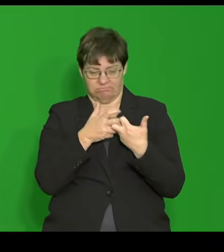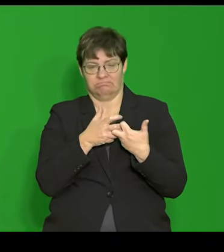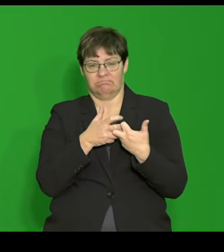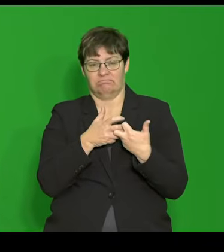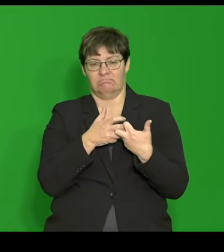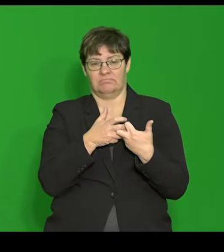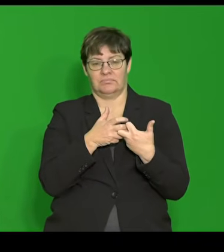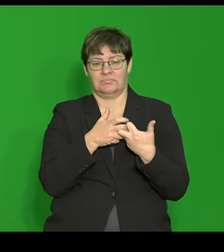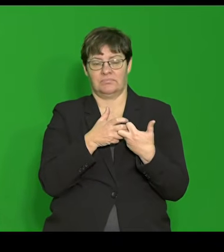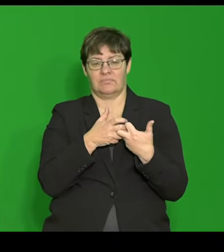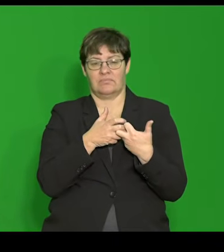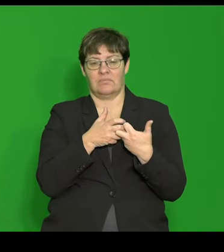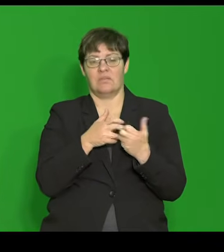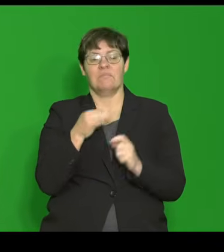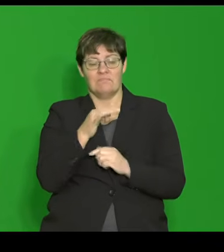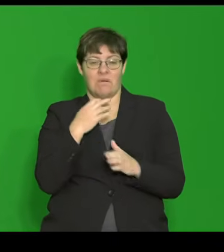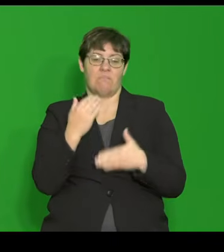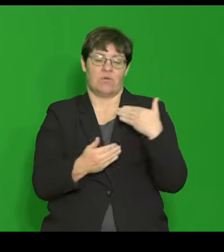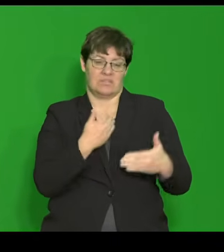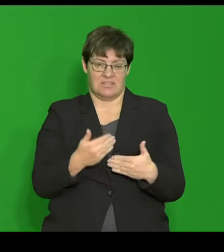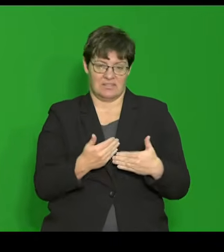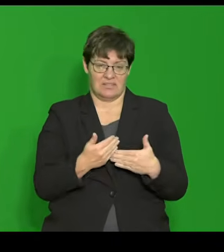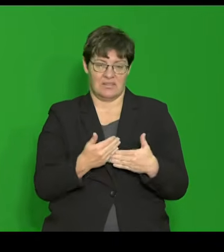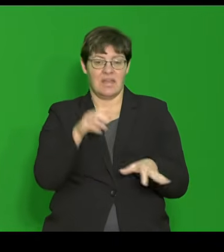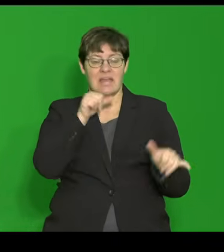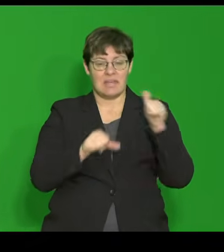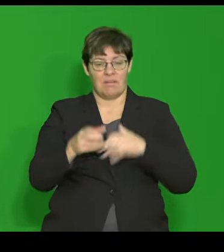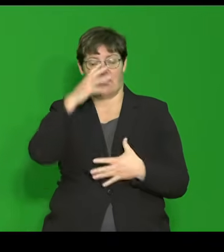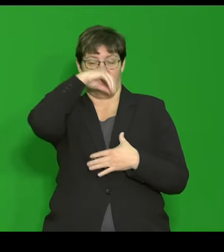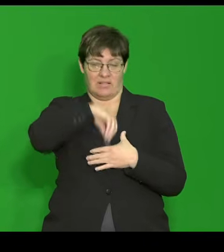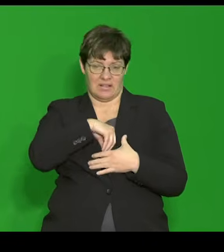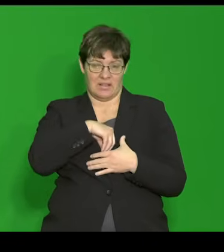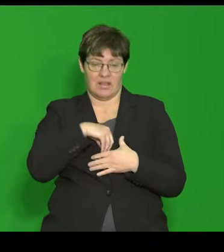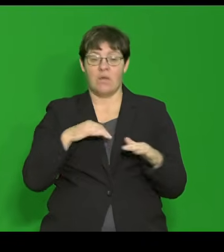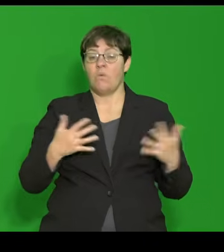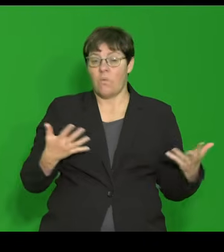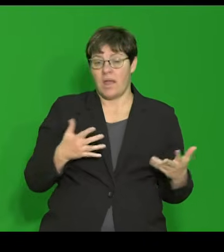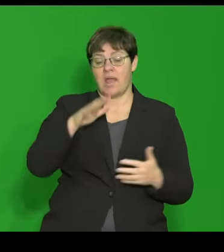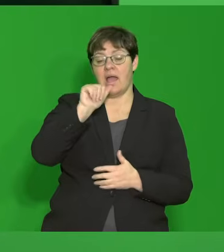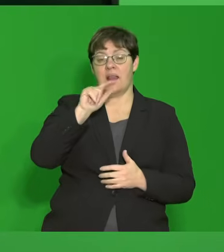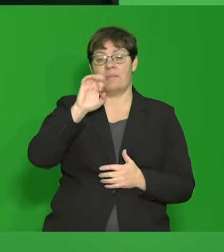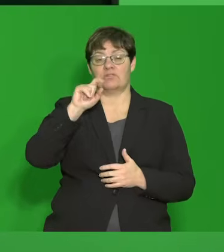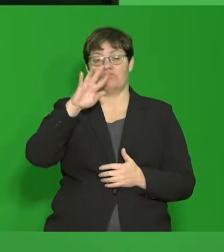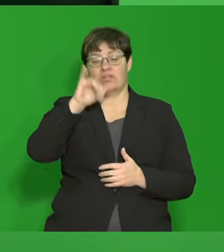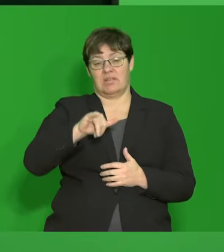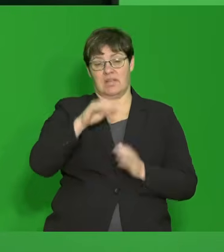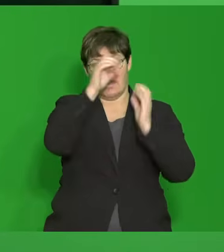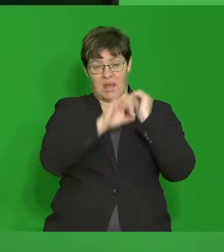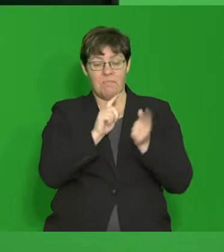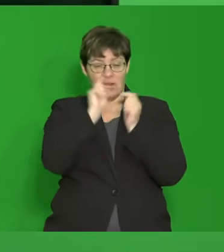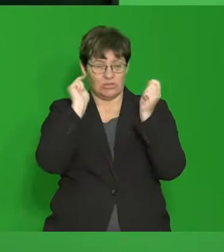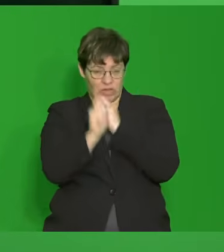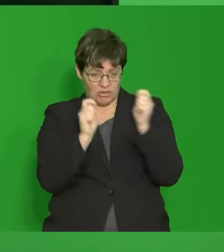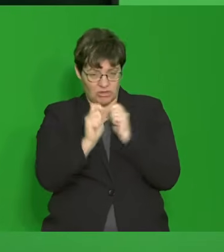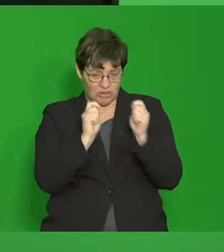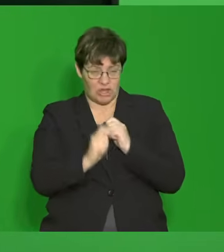itself or adapted itself for this process of chemical digestion in the alimentary canal, where there are significant changes